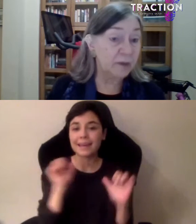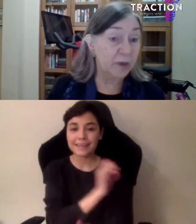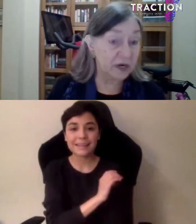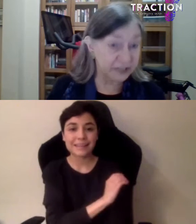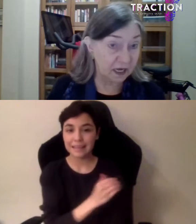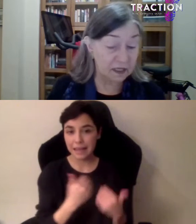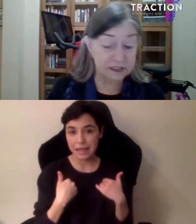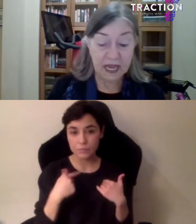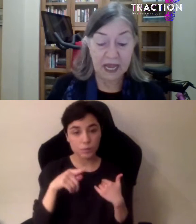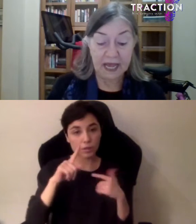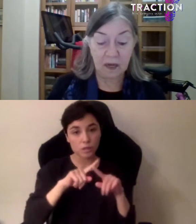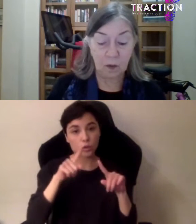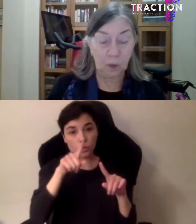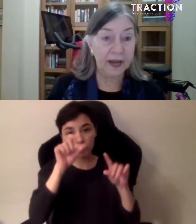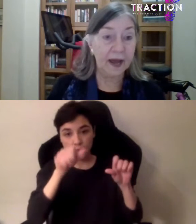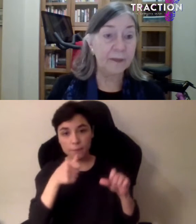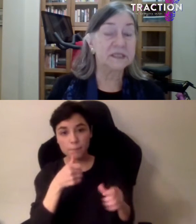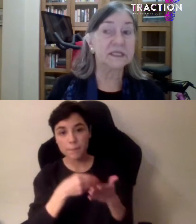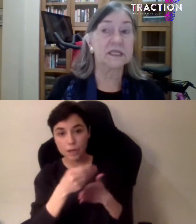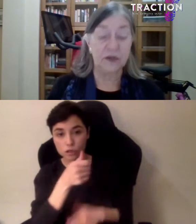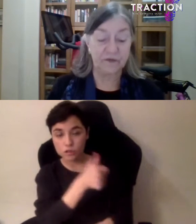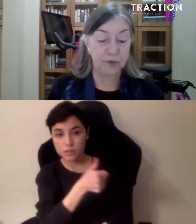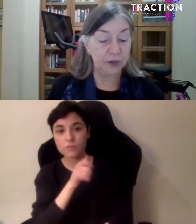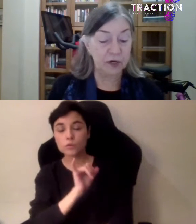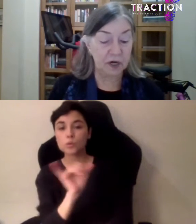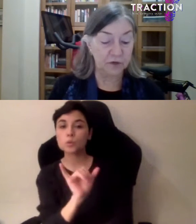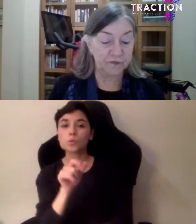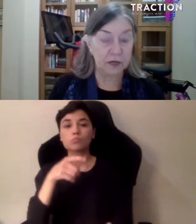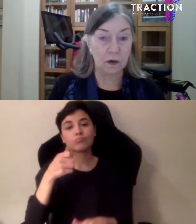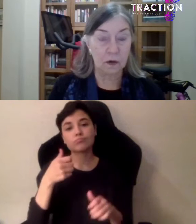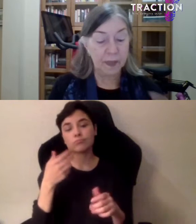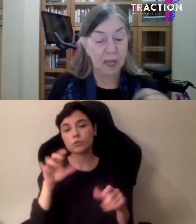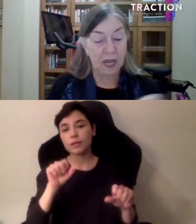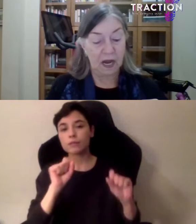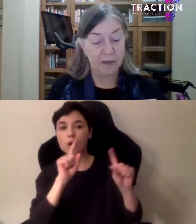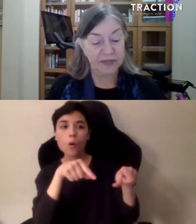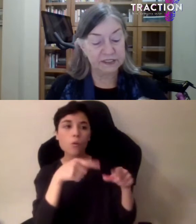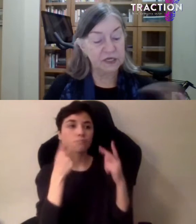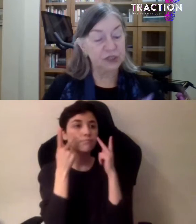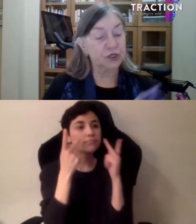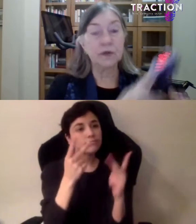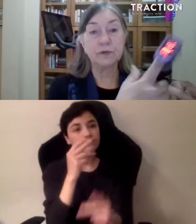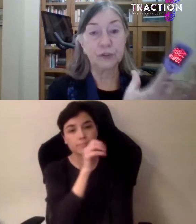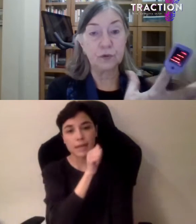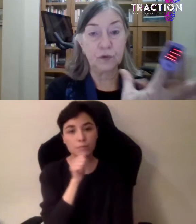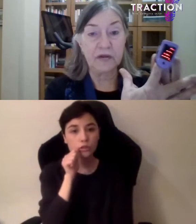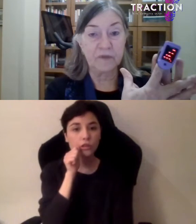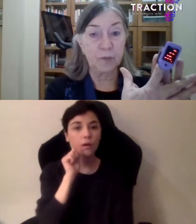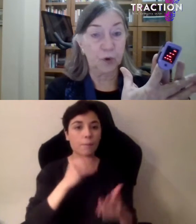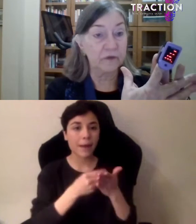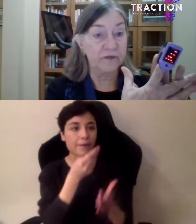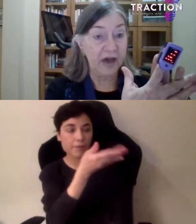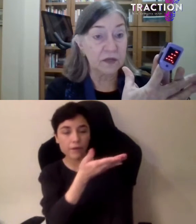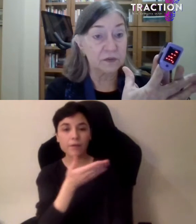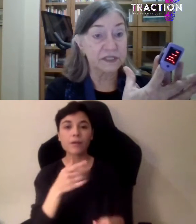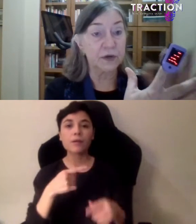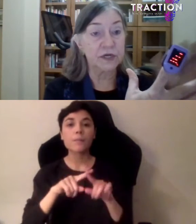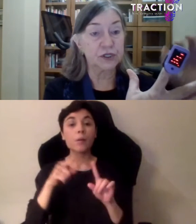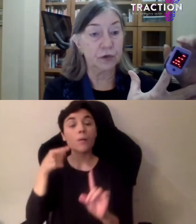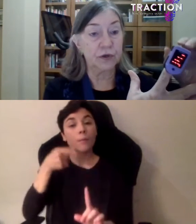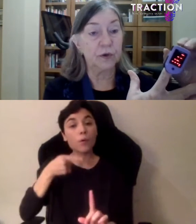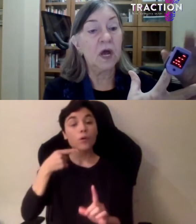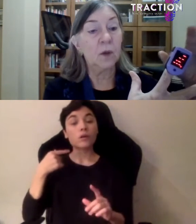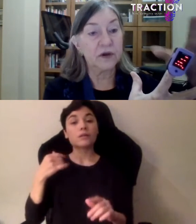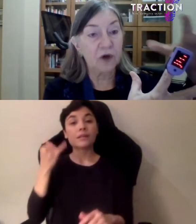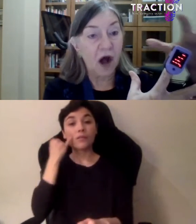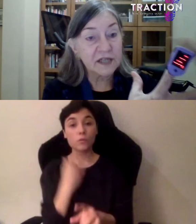you can buy them in Bartell's. And what happens is that if you put it on your finger, it's going to show you two kind of important values. It's